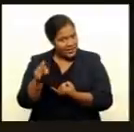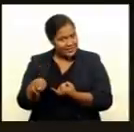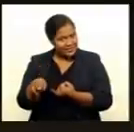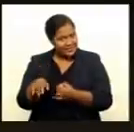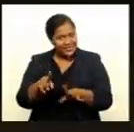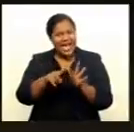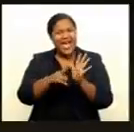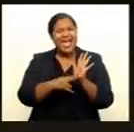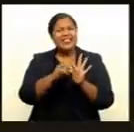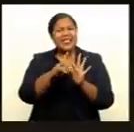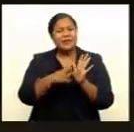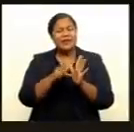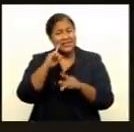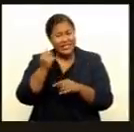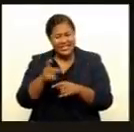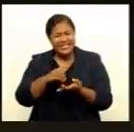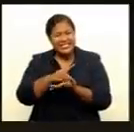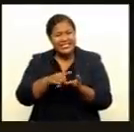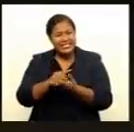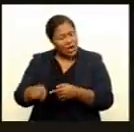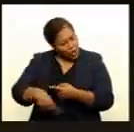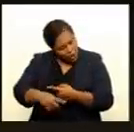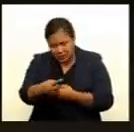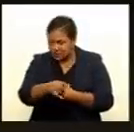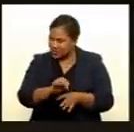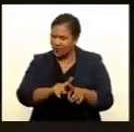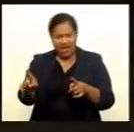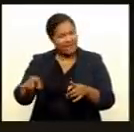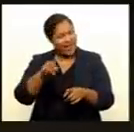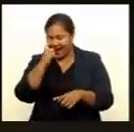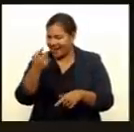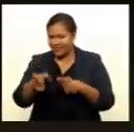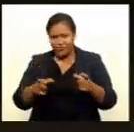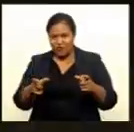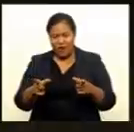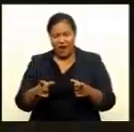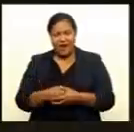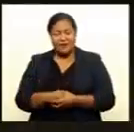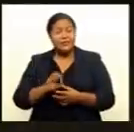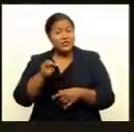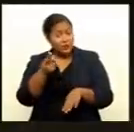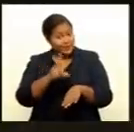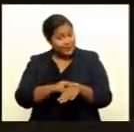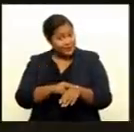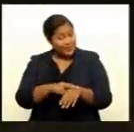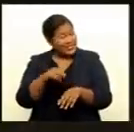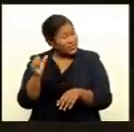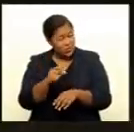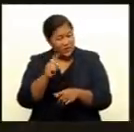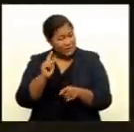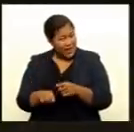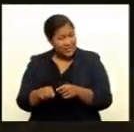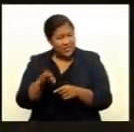disease which continues to circulate forever. However, Dr. Fong says it is too early to determine whether